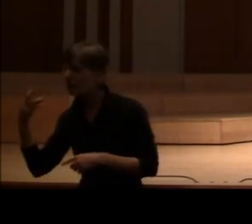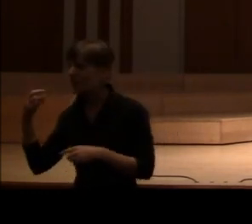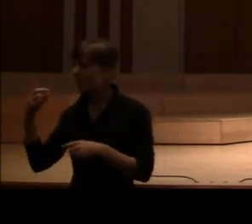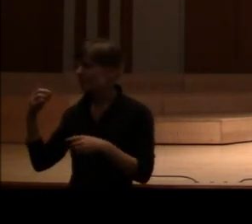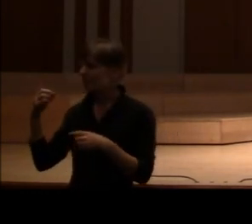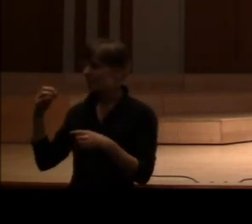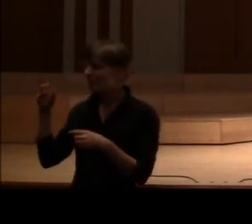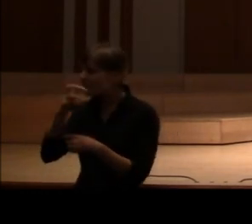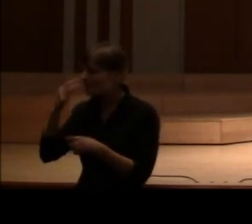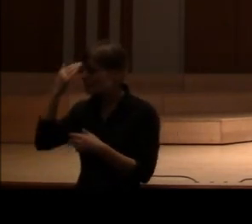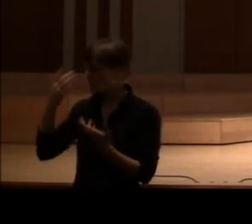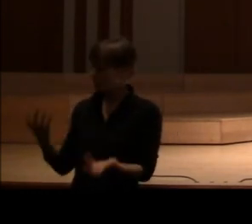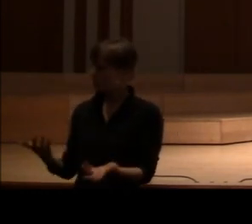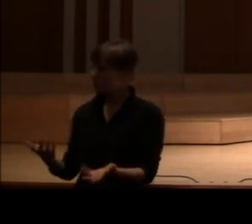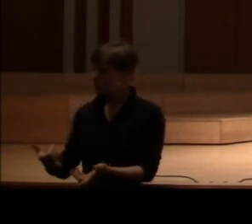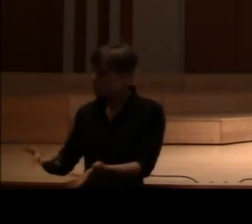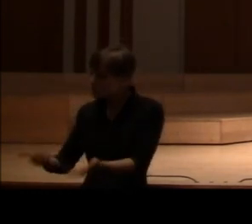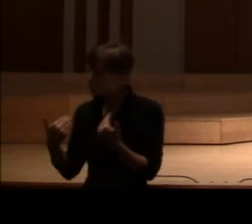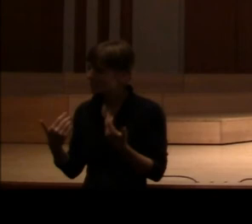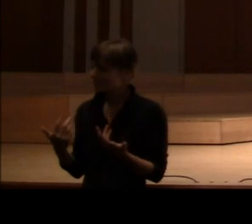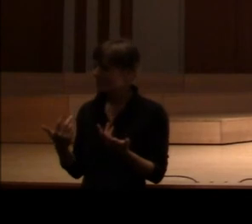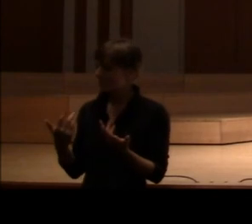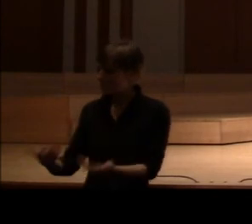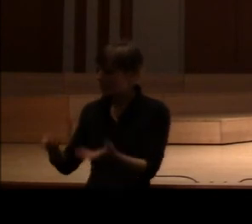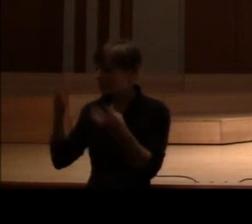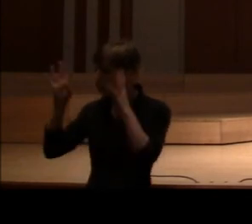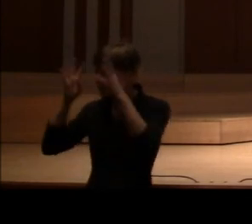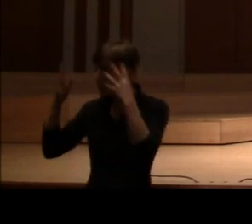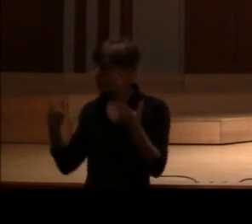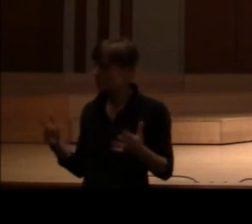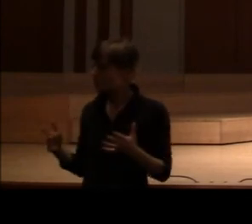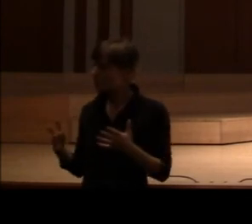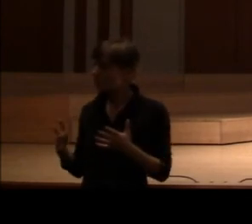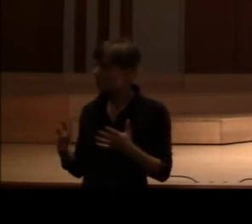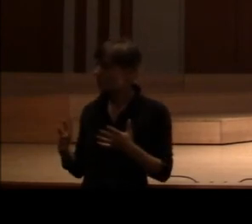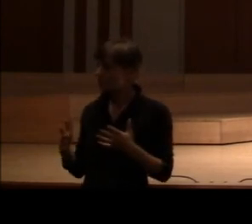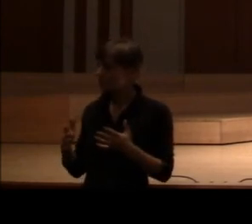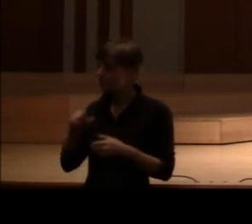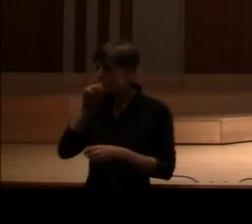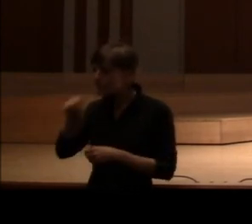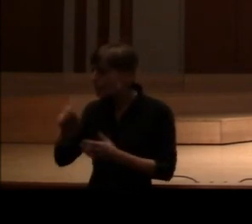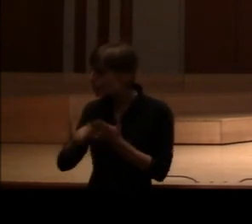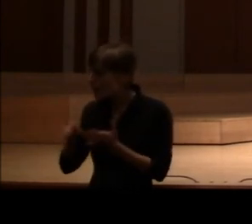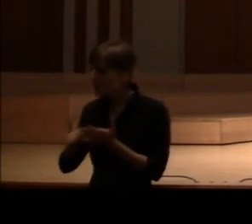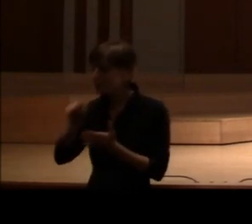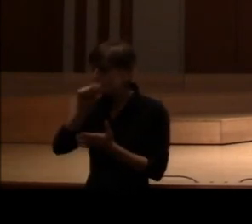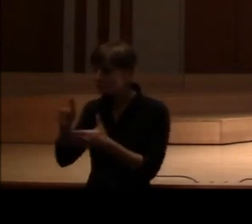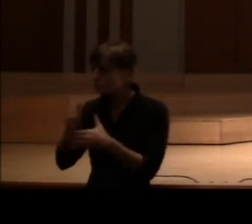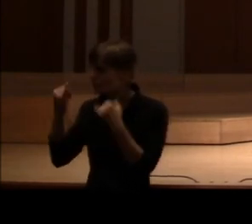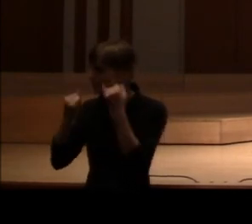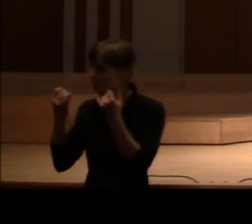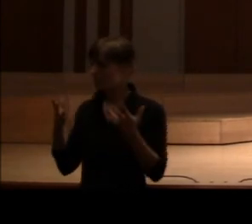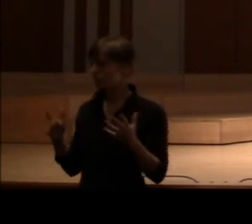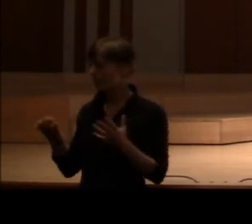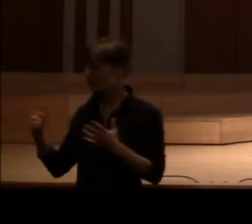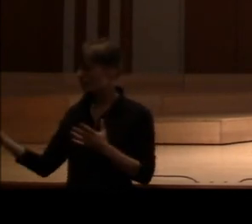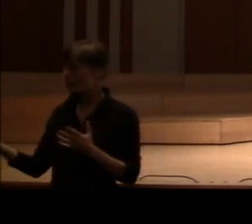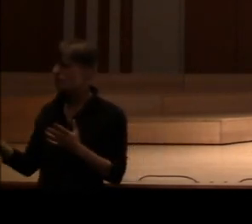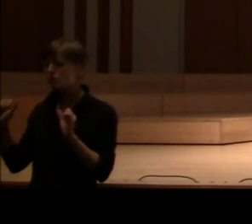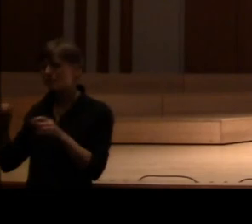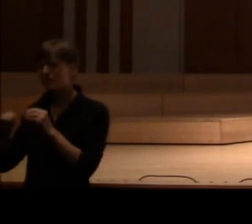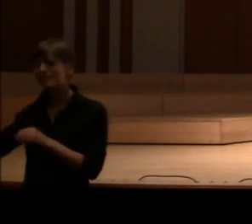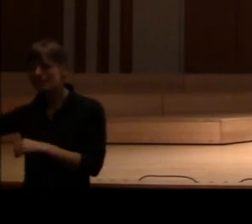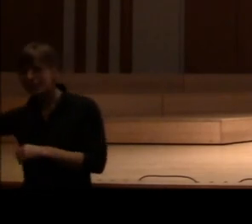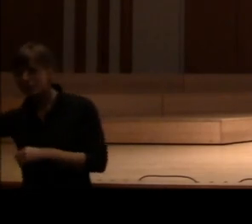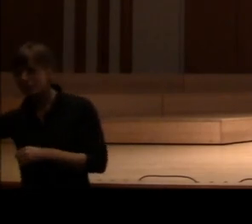kids at early age. The most important thing is the love for writing, love to share ideas, and everything else can be fixed very easily.